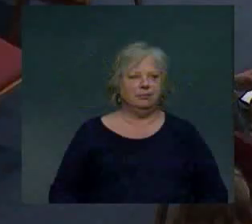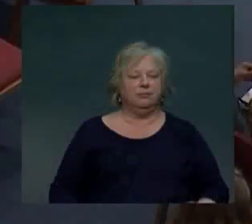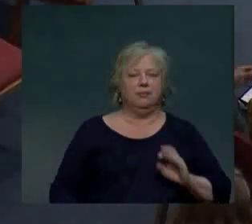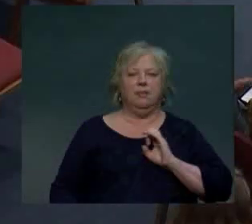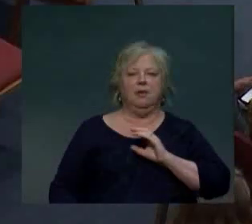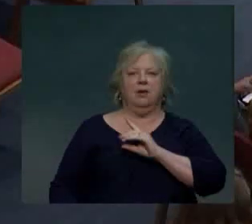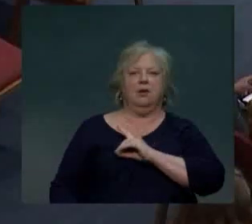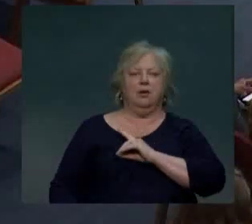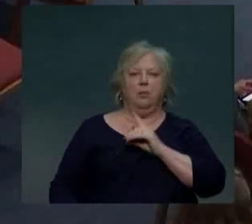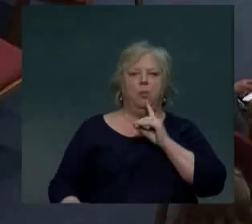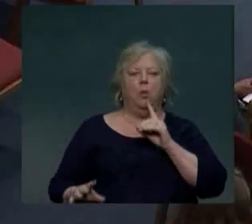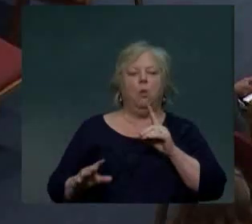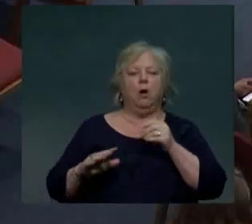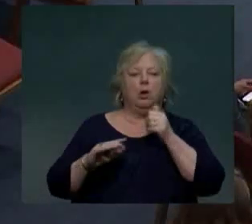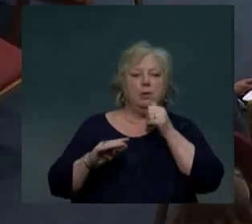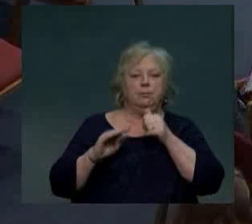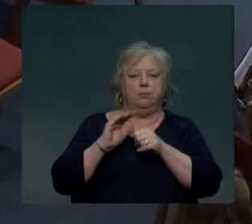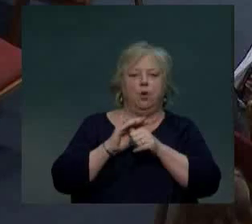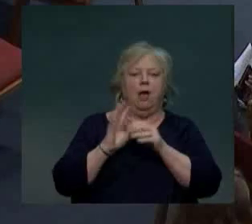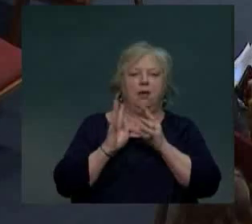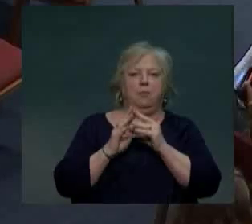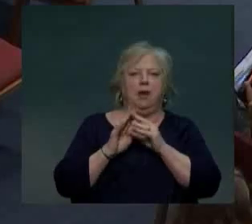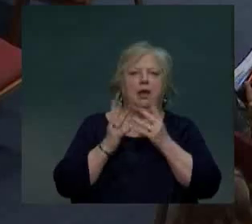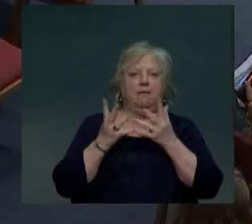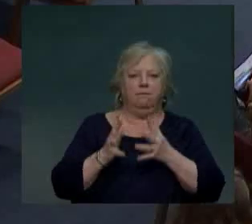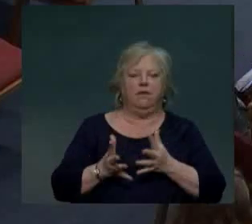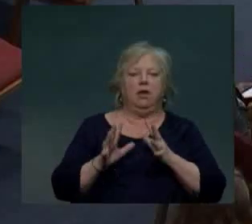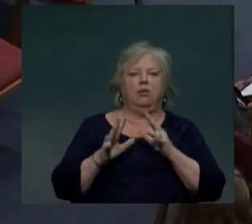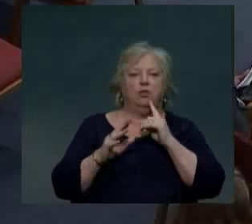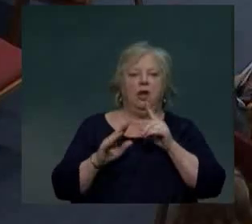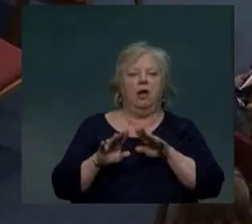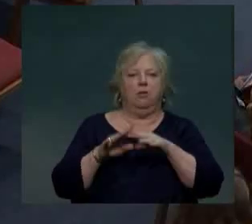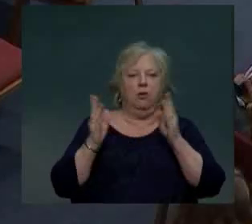Board is back from executive session. I will call the meeting back into order.